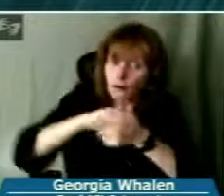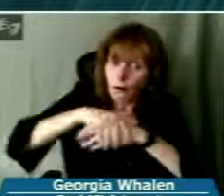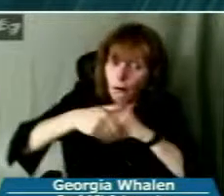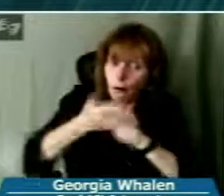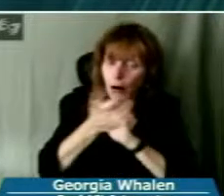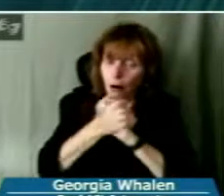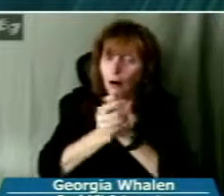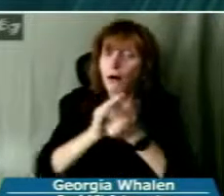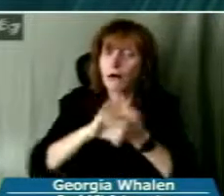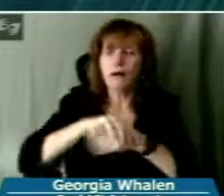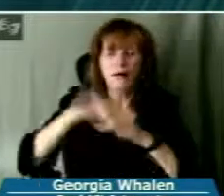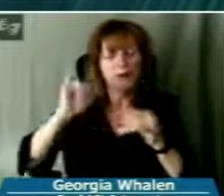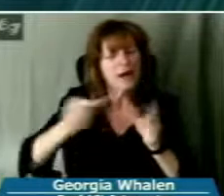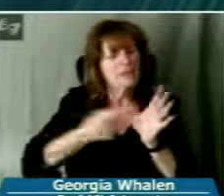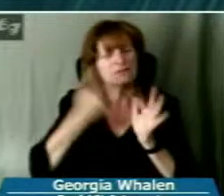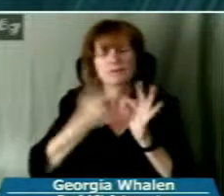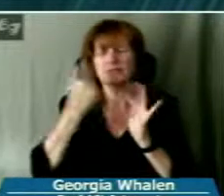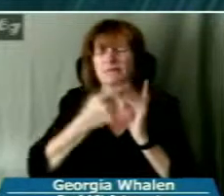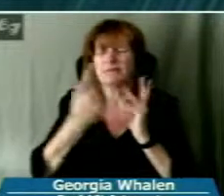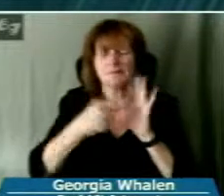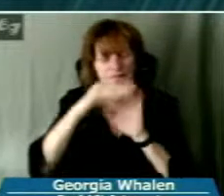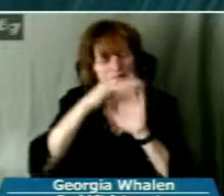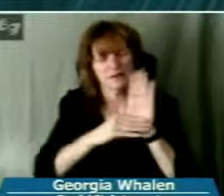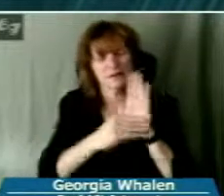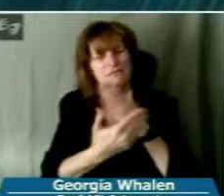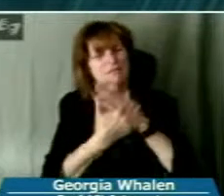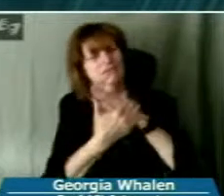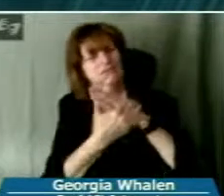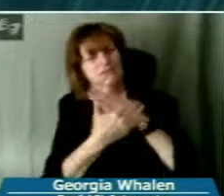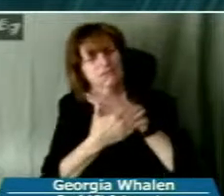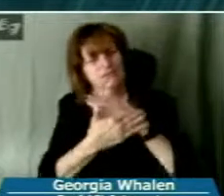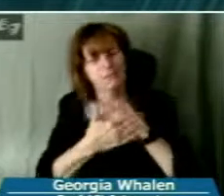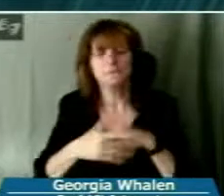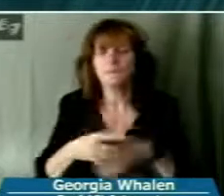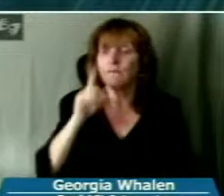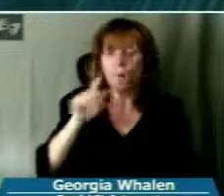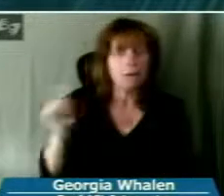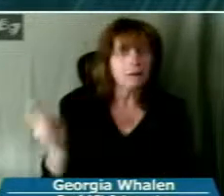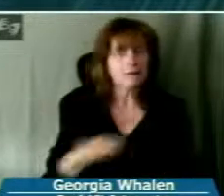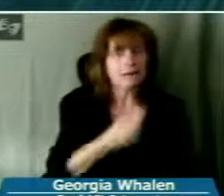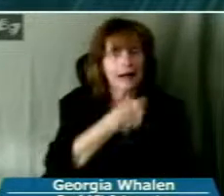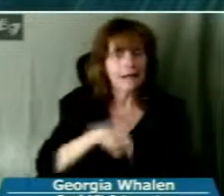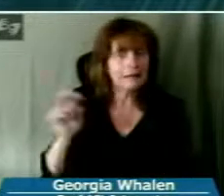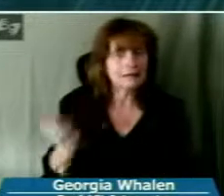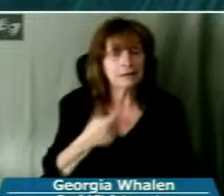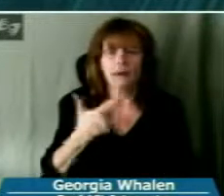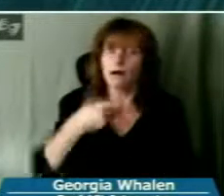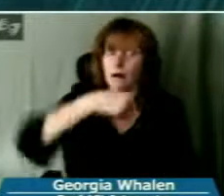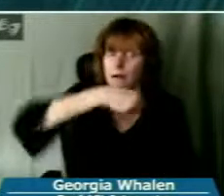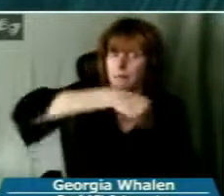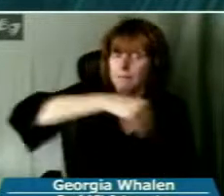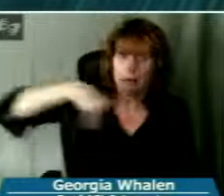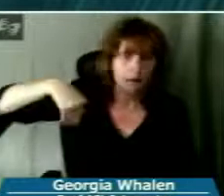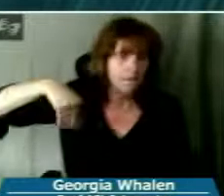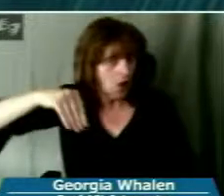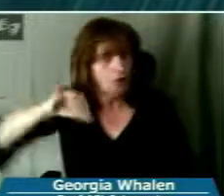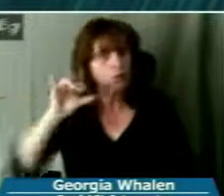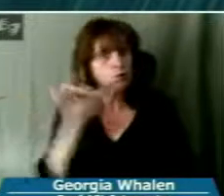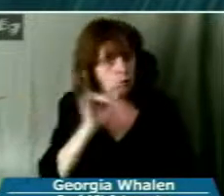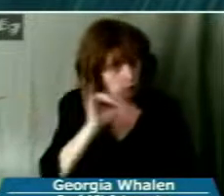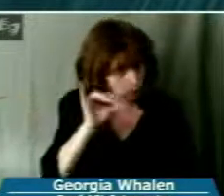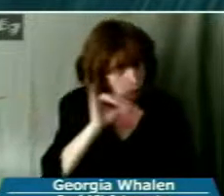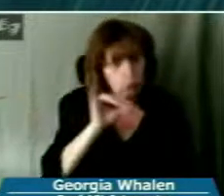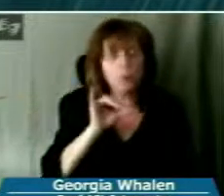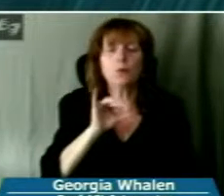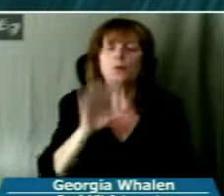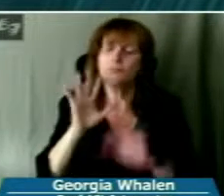health requirements that are out there. And that applies to tennis and pickleball courts as well. Staff have been contacting the